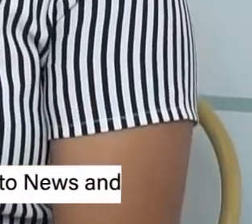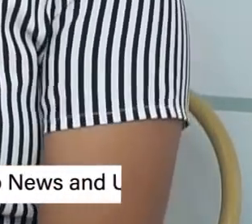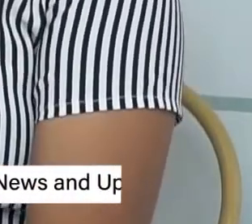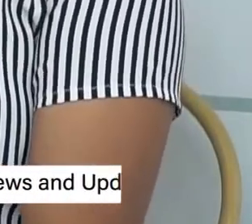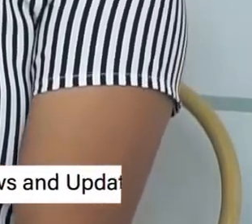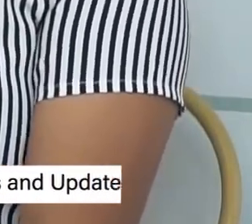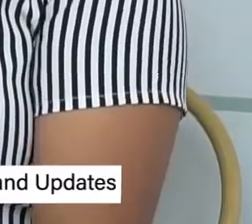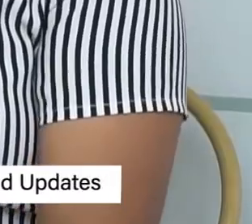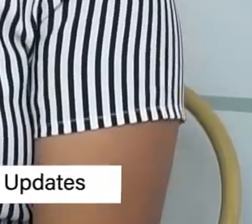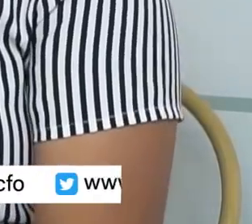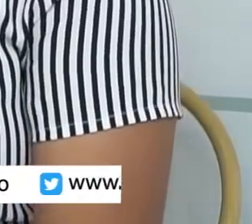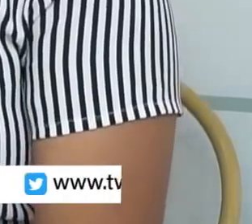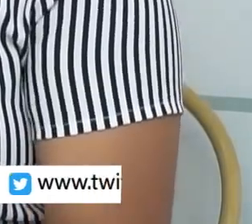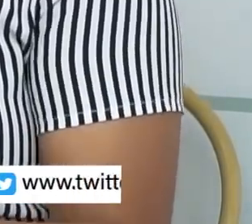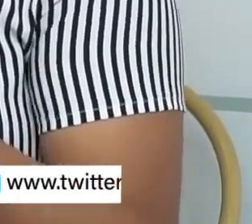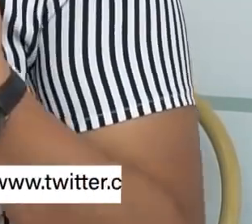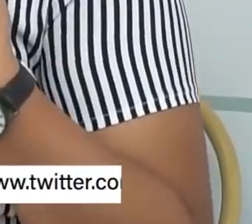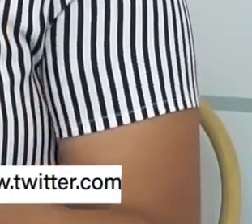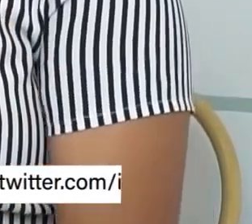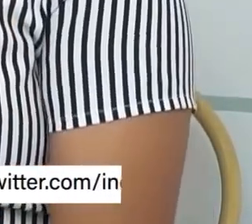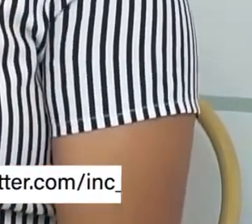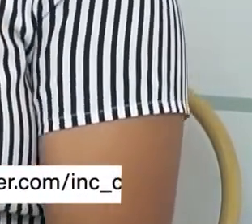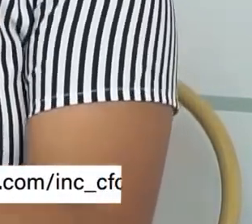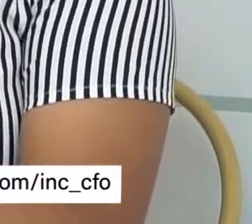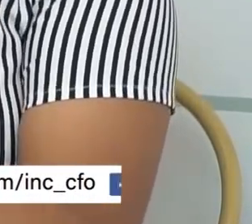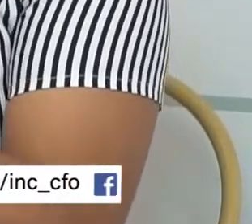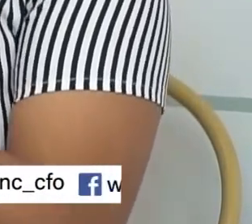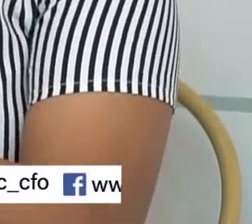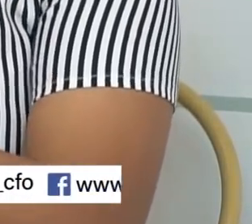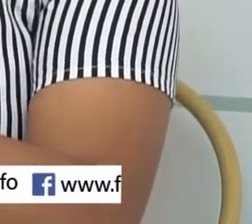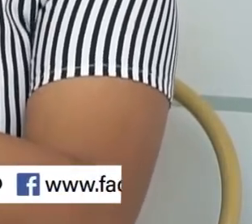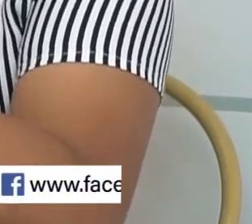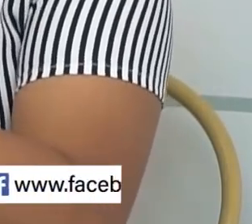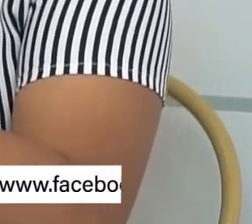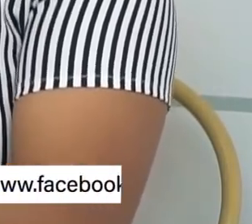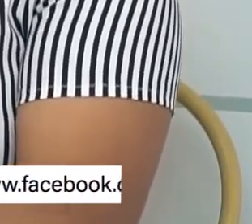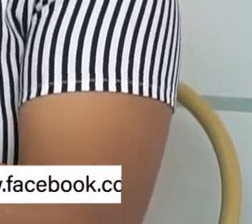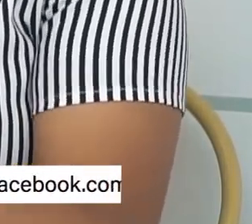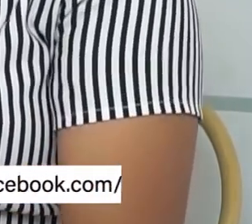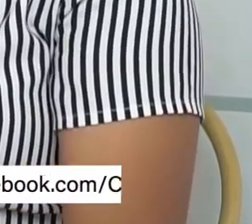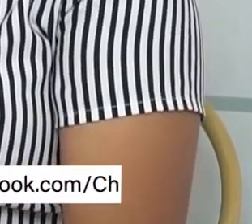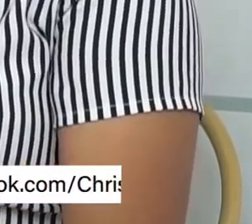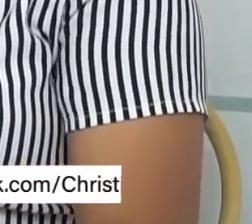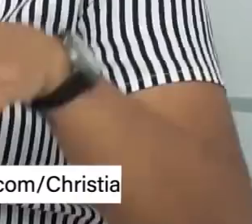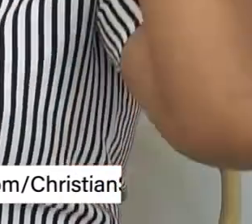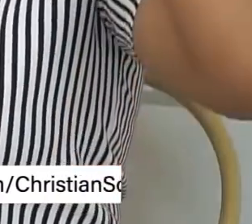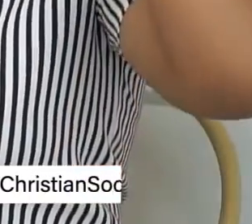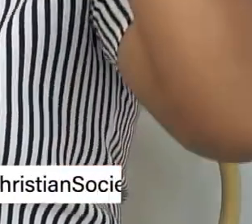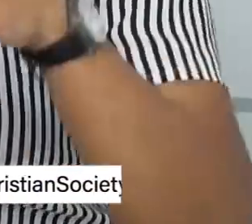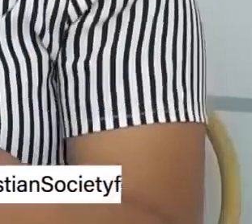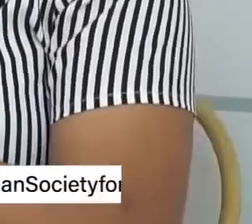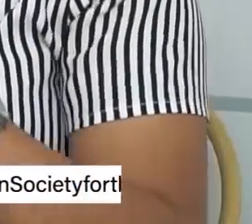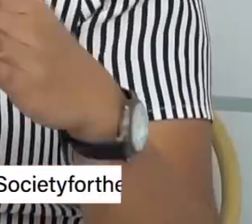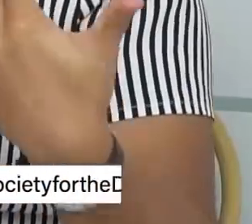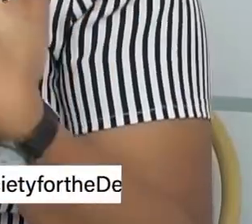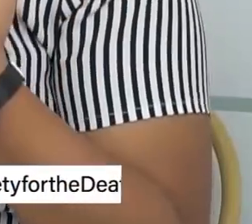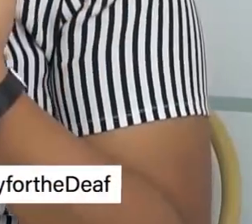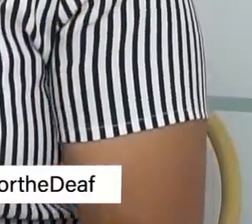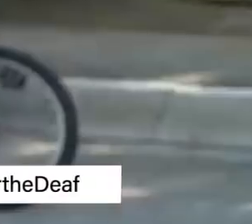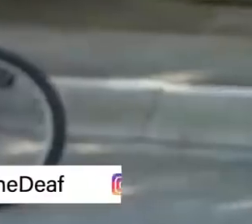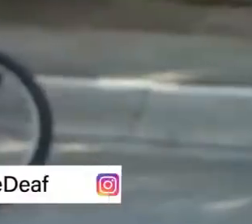hear. I have the true faith that other people don't